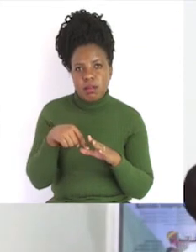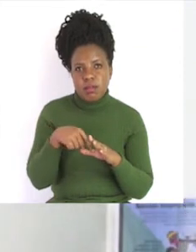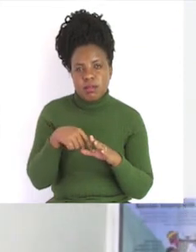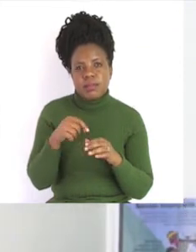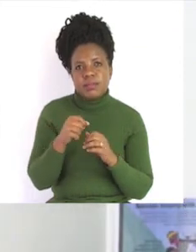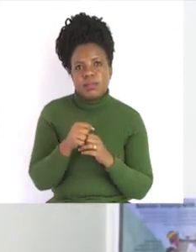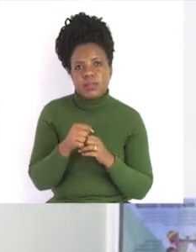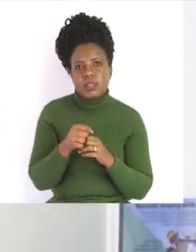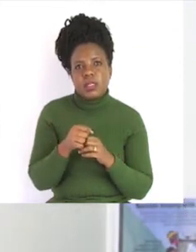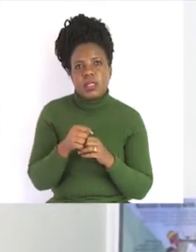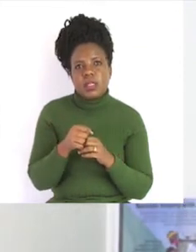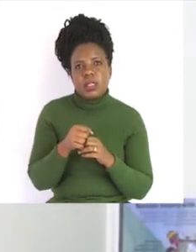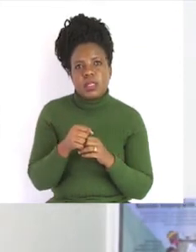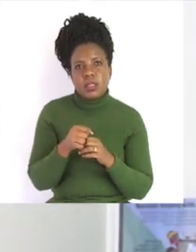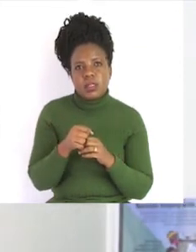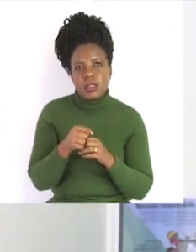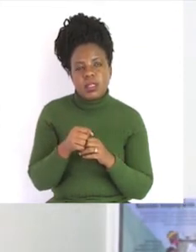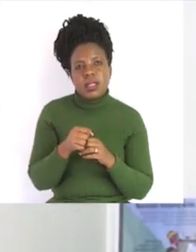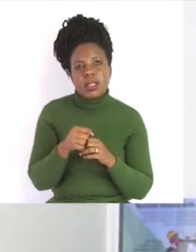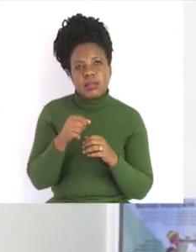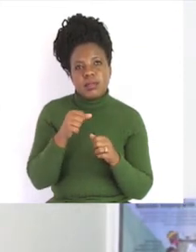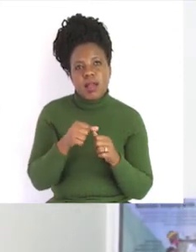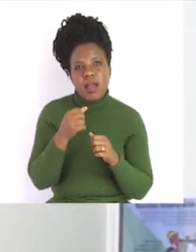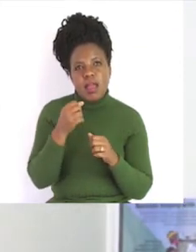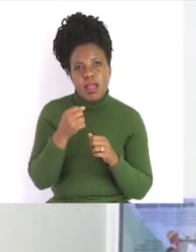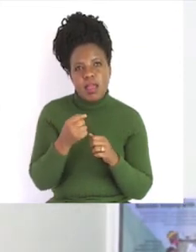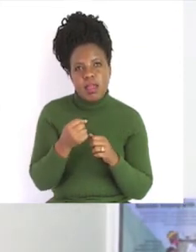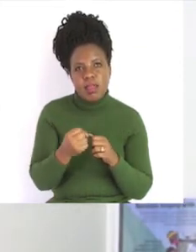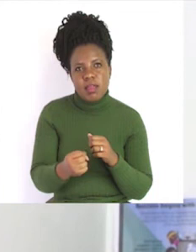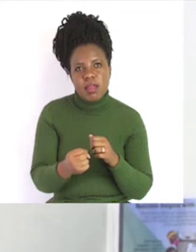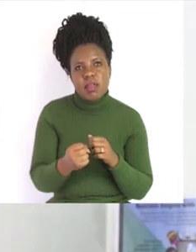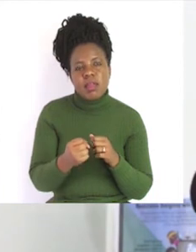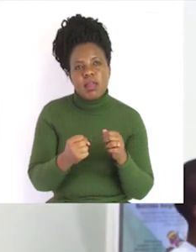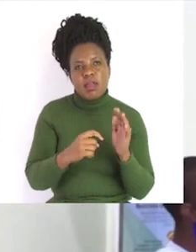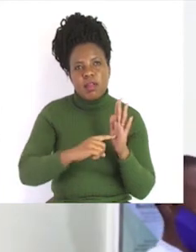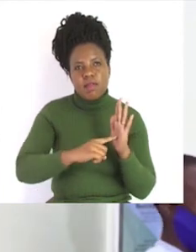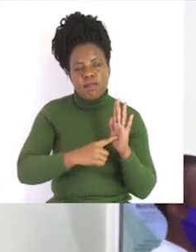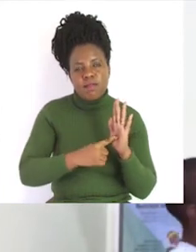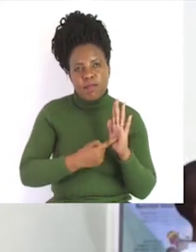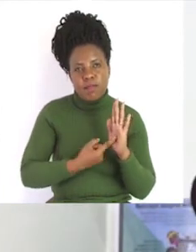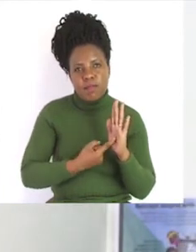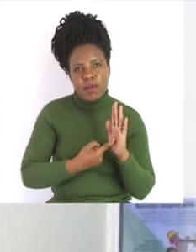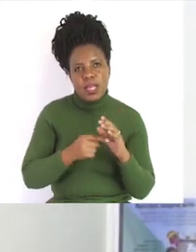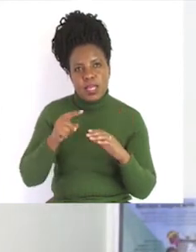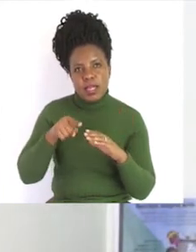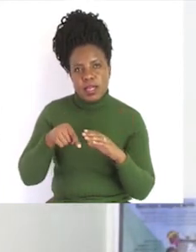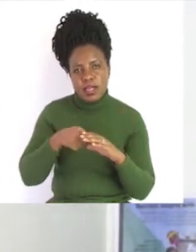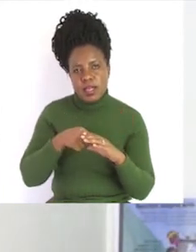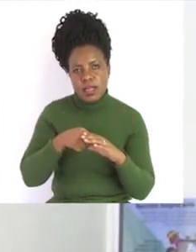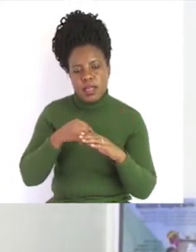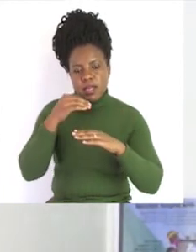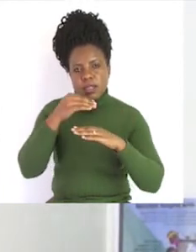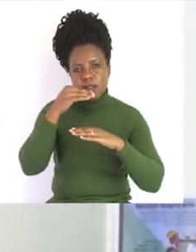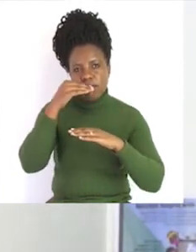You'll also notice that I made a decimal point here and there. Why did I do that? Because I wanted to separate